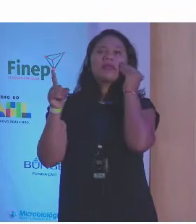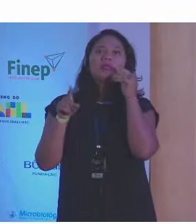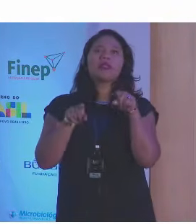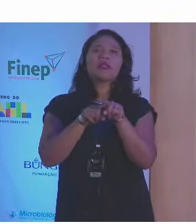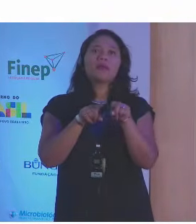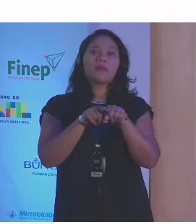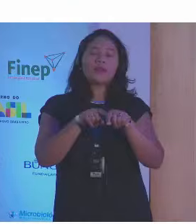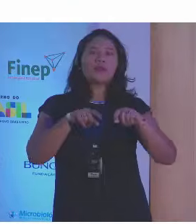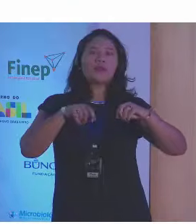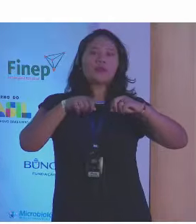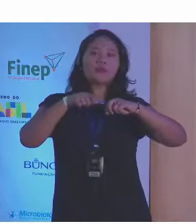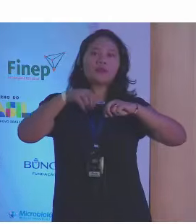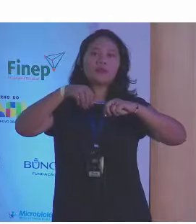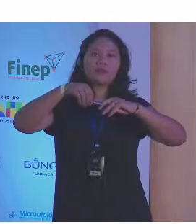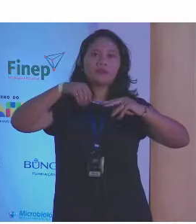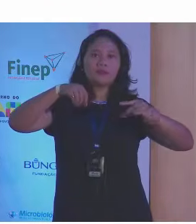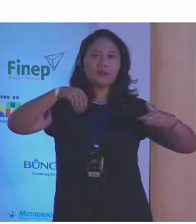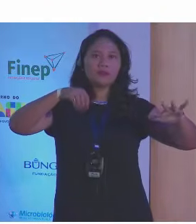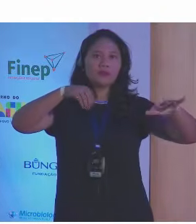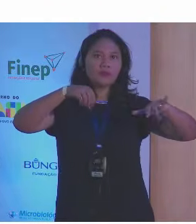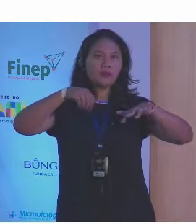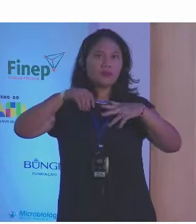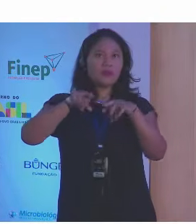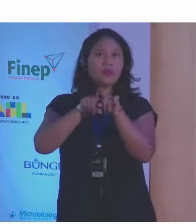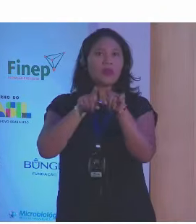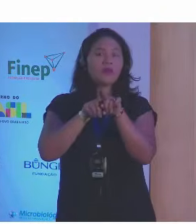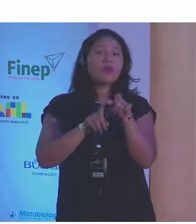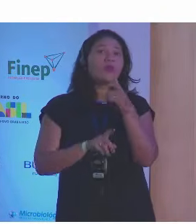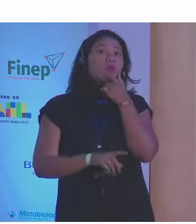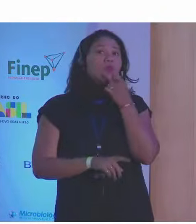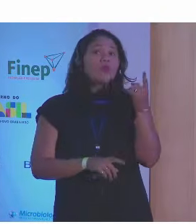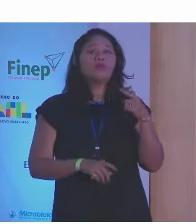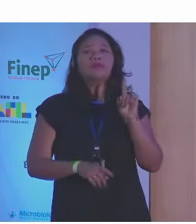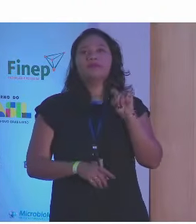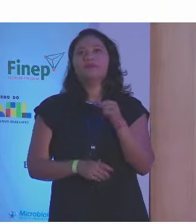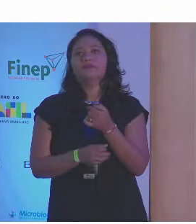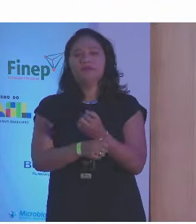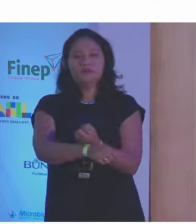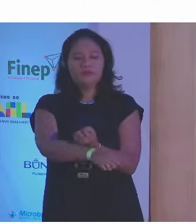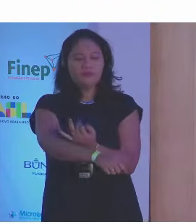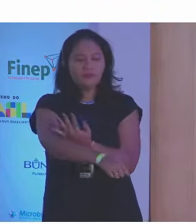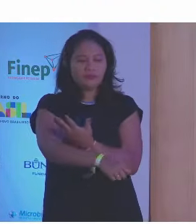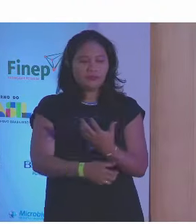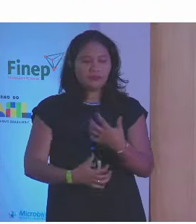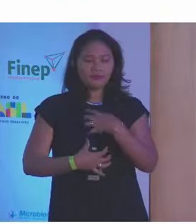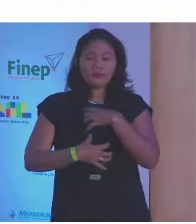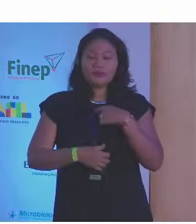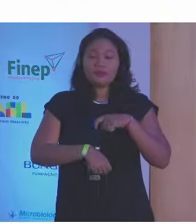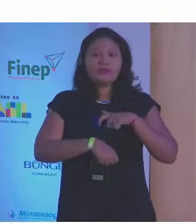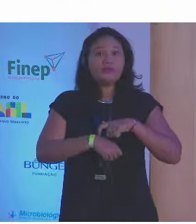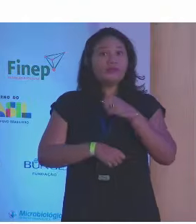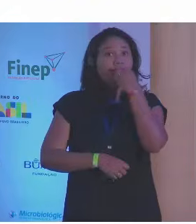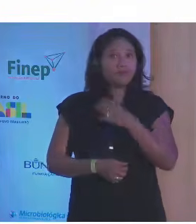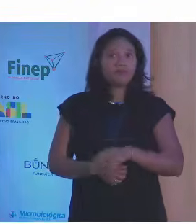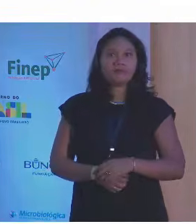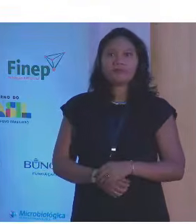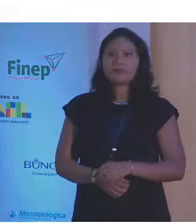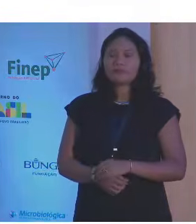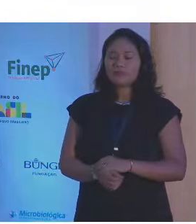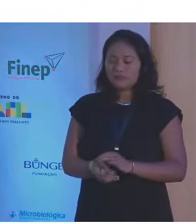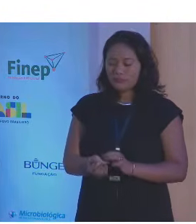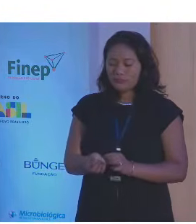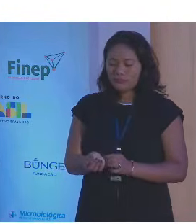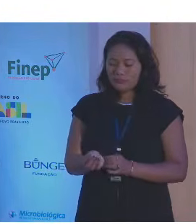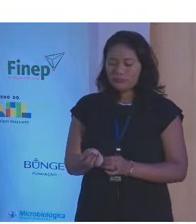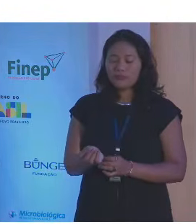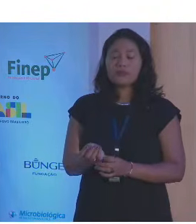and UK. So it was something that was an excitement of a super good moment, and it was the same situation in every part of the world.